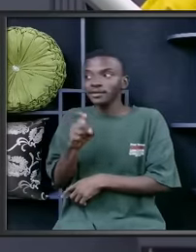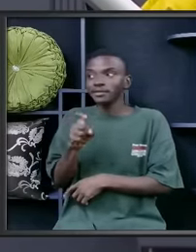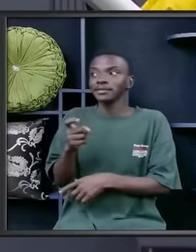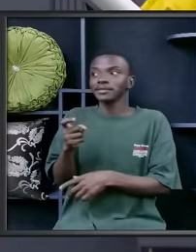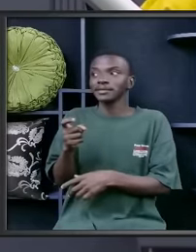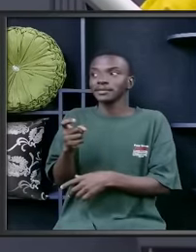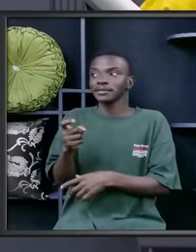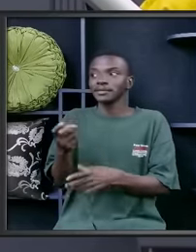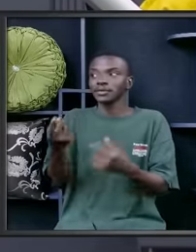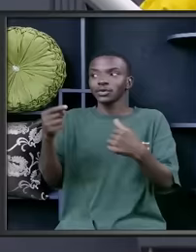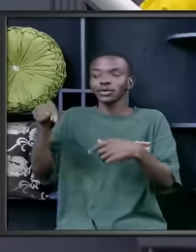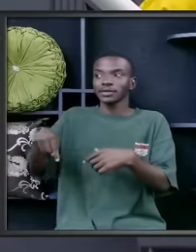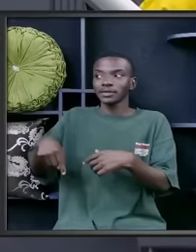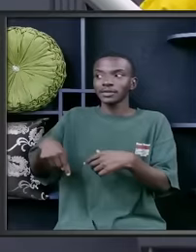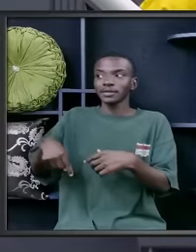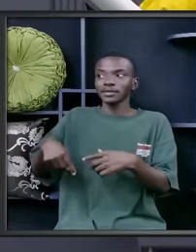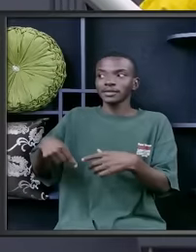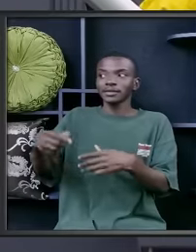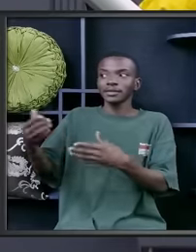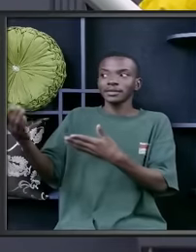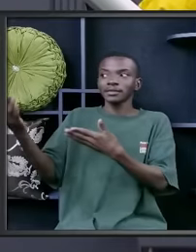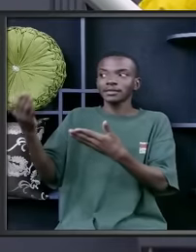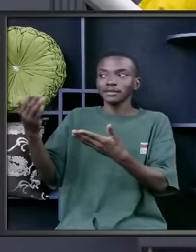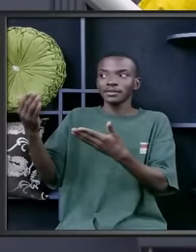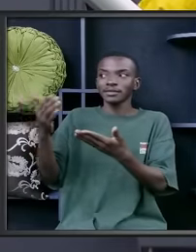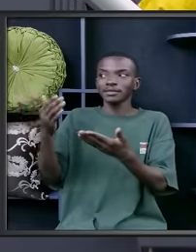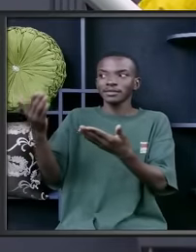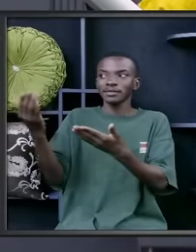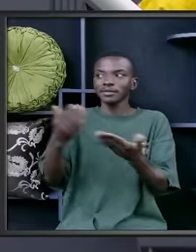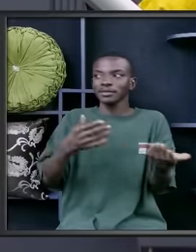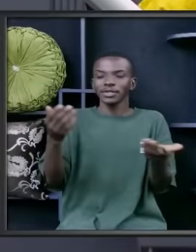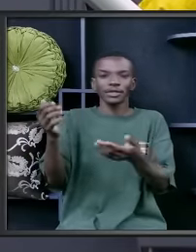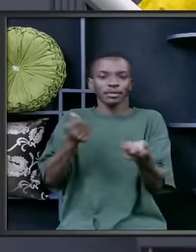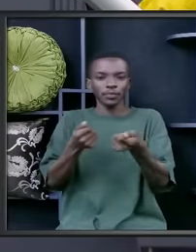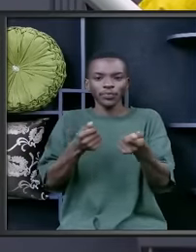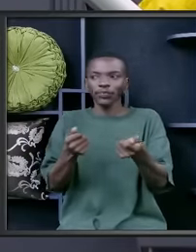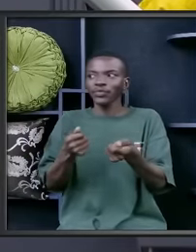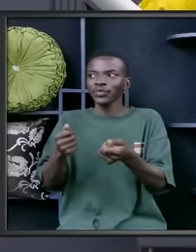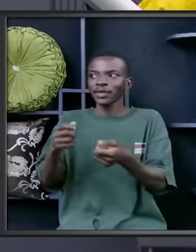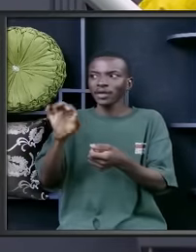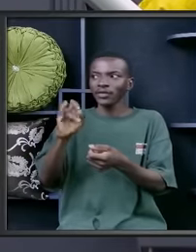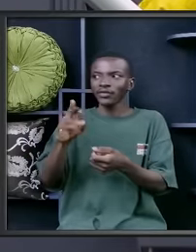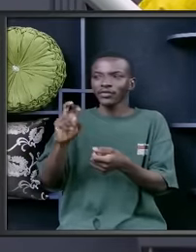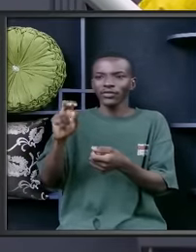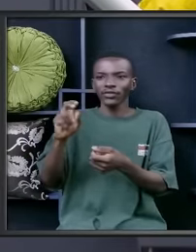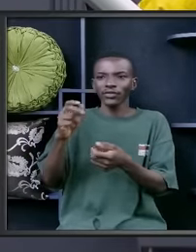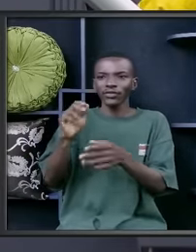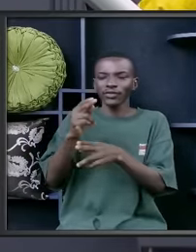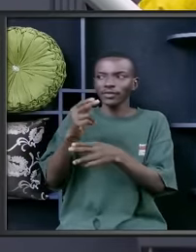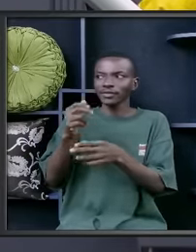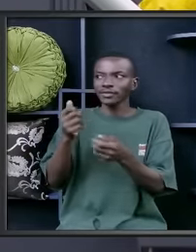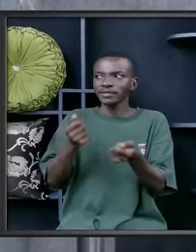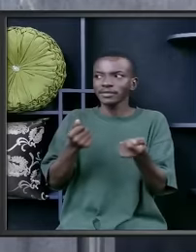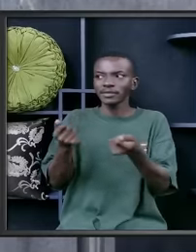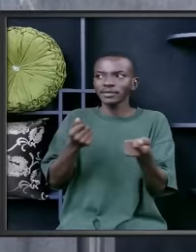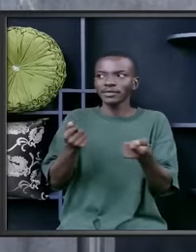go, immediately go down. Go bring, tell her, may go bring the car because he bring one infinity. Make a dasham